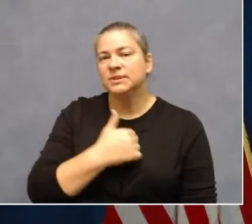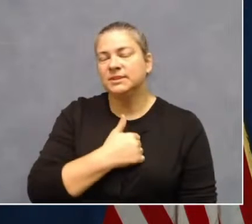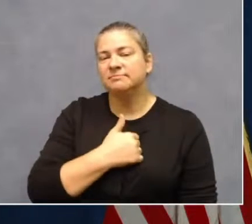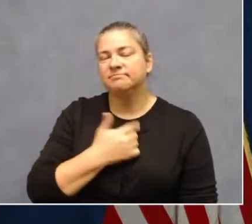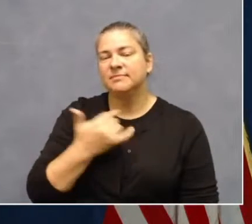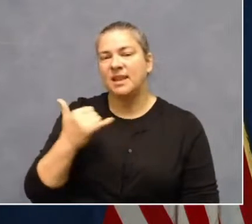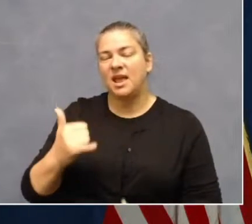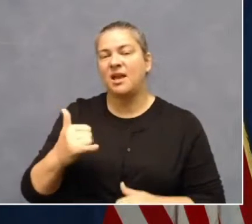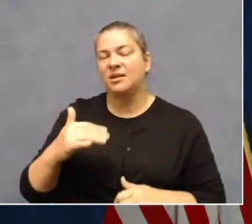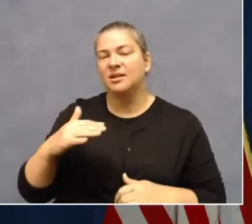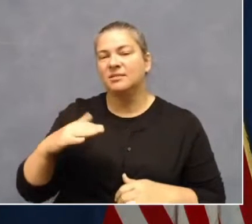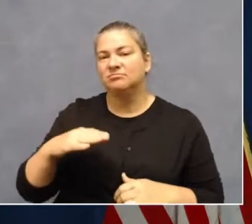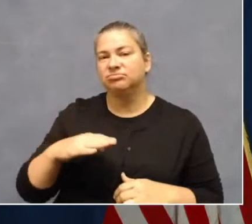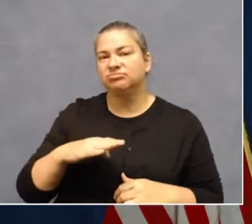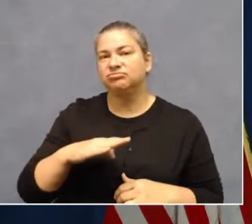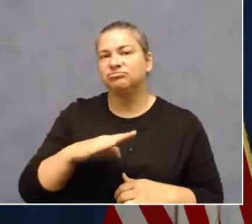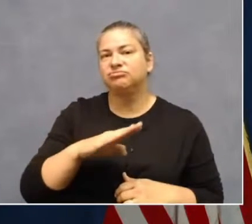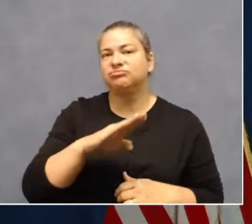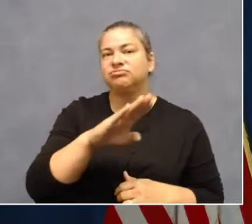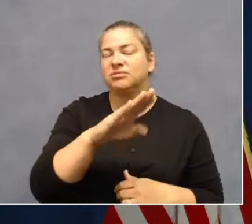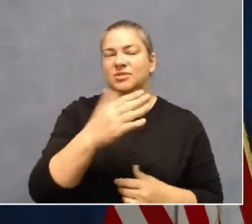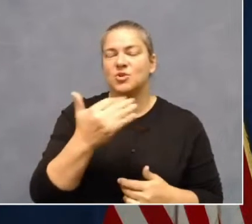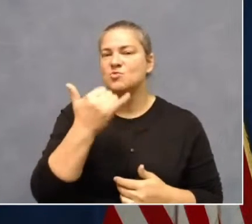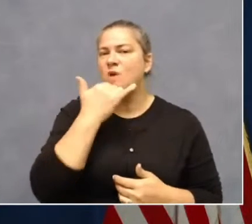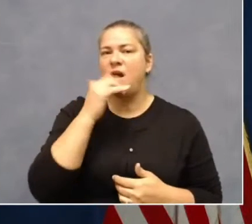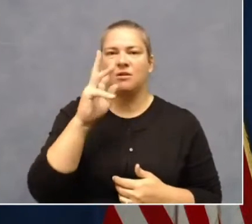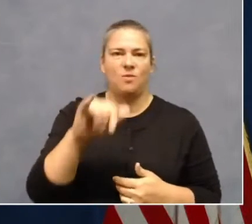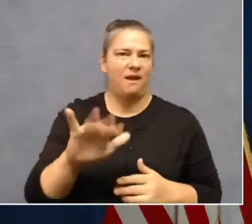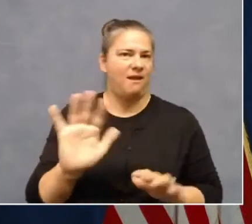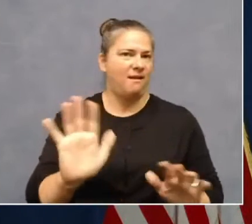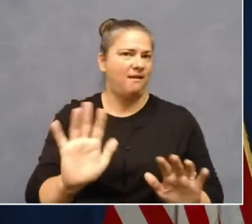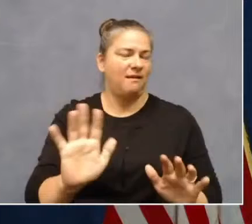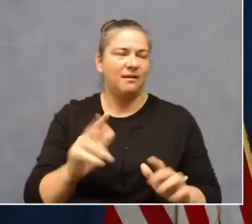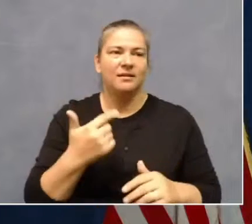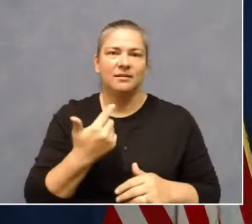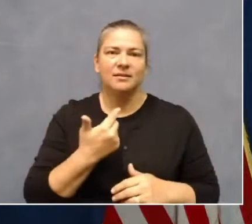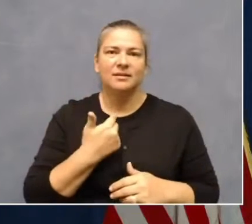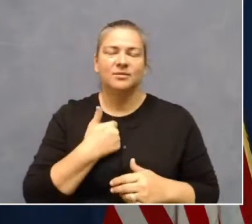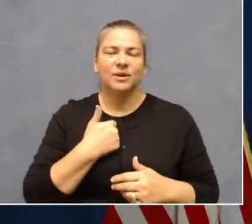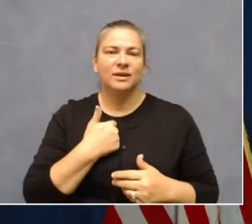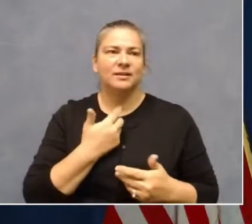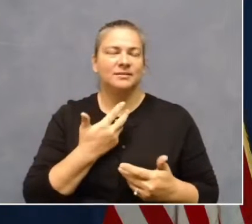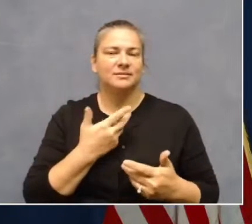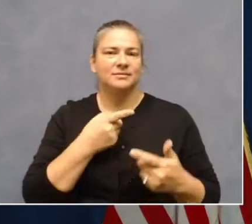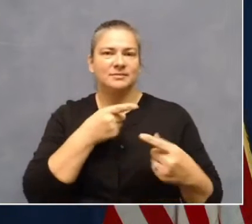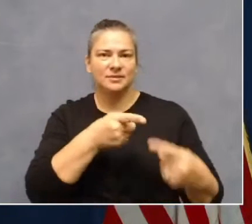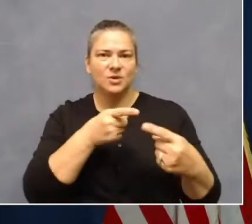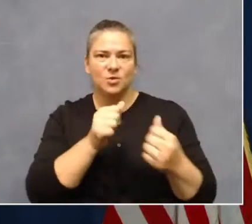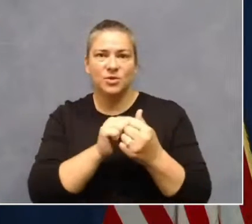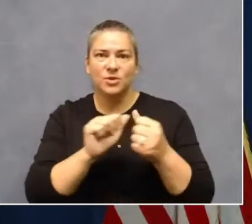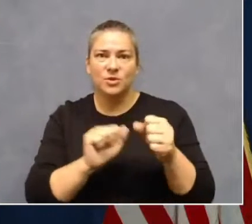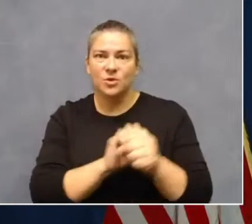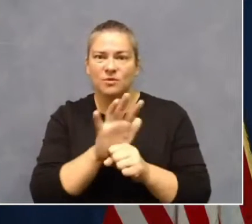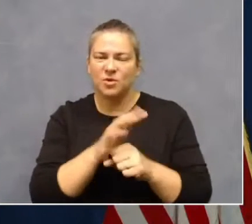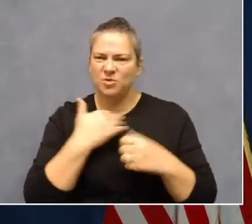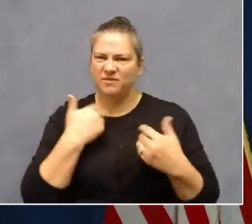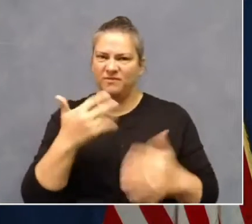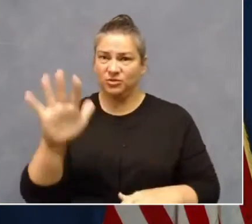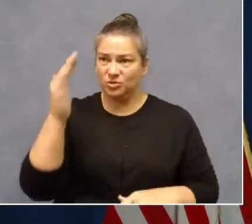that at this point we understand enough about to where we should be more